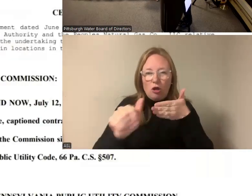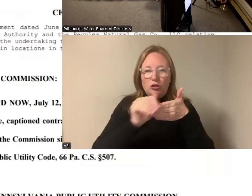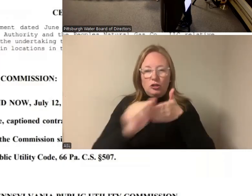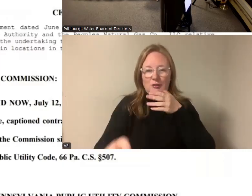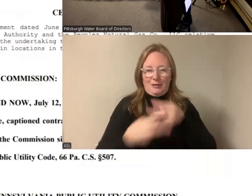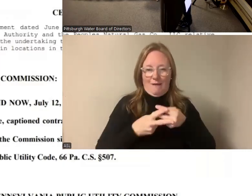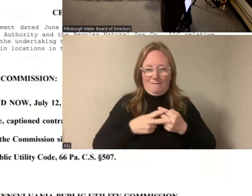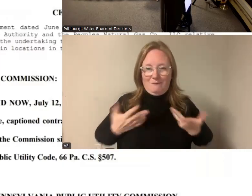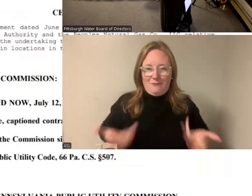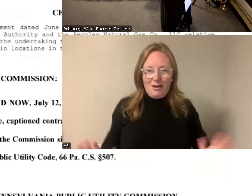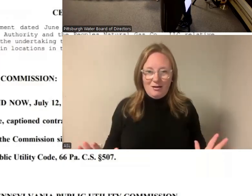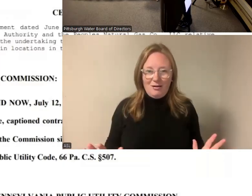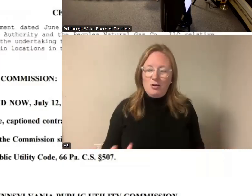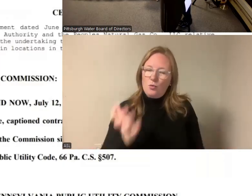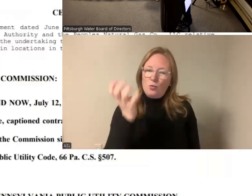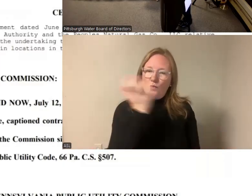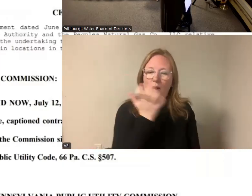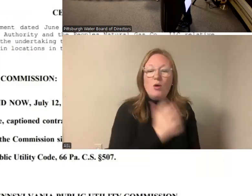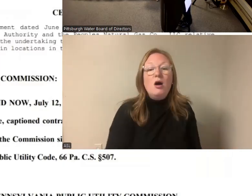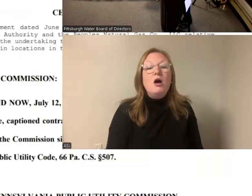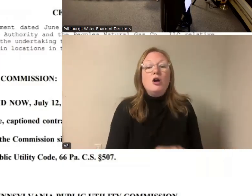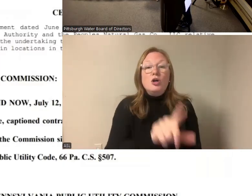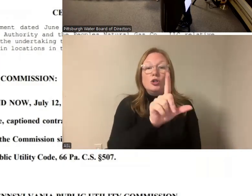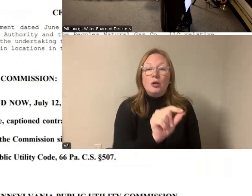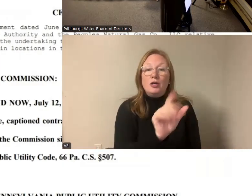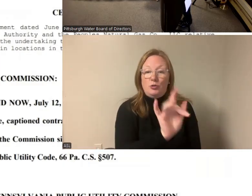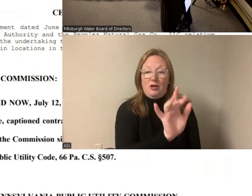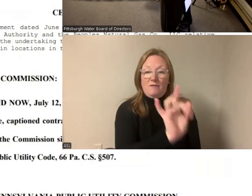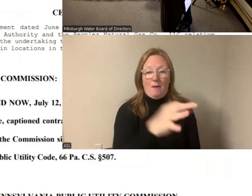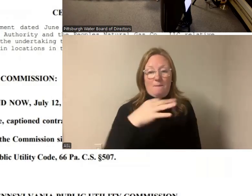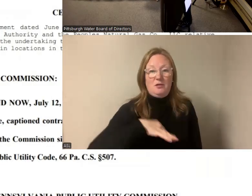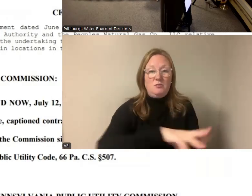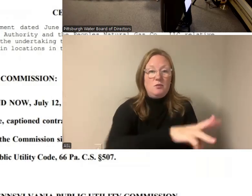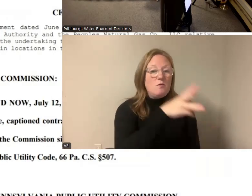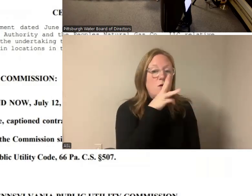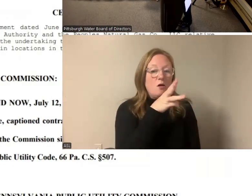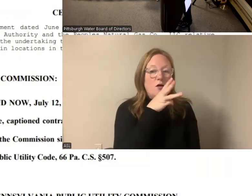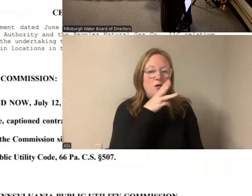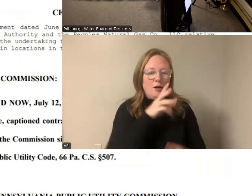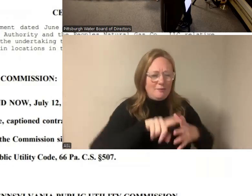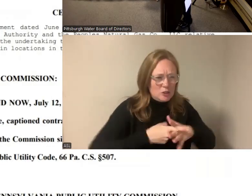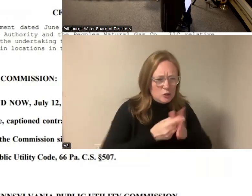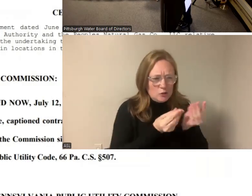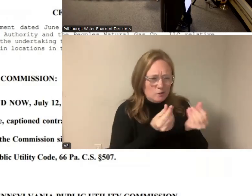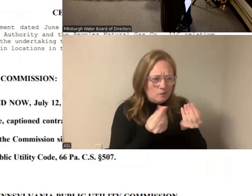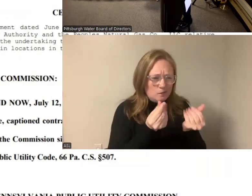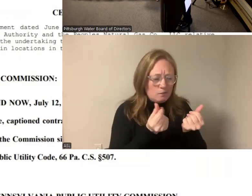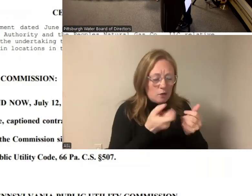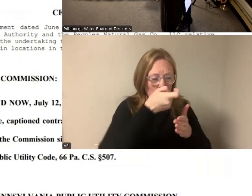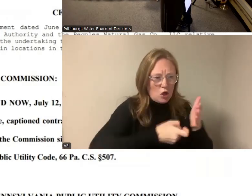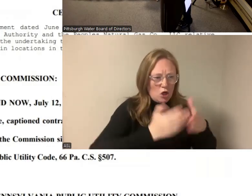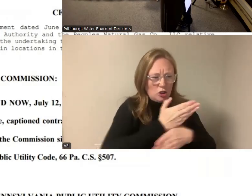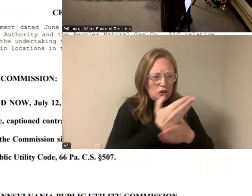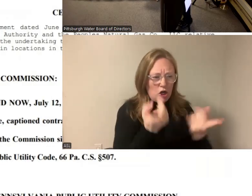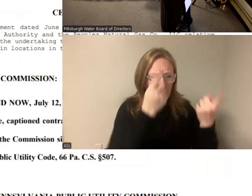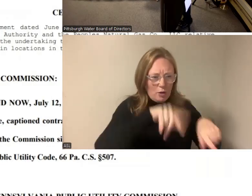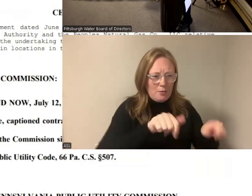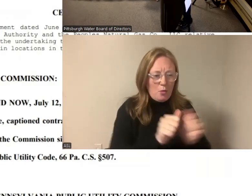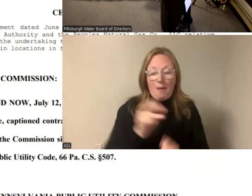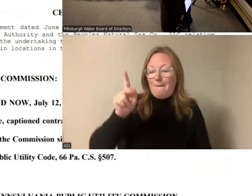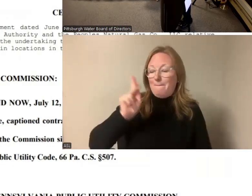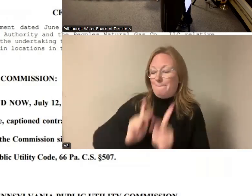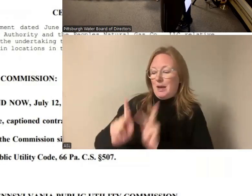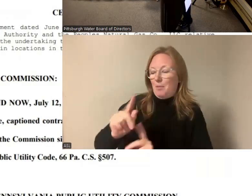In 2025, Pittsburgh Water implemented a new initiative involving a cost-sharing agreement with Peoples